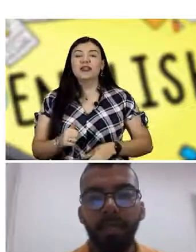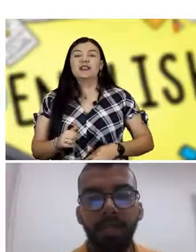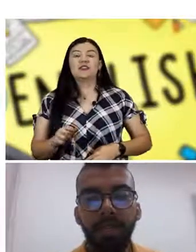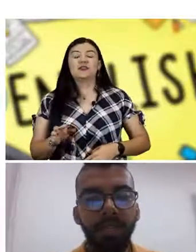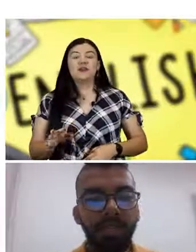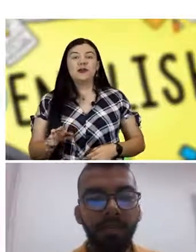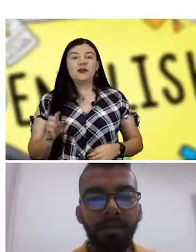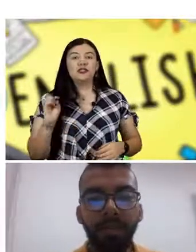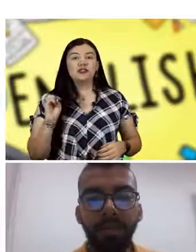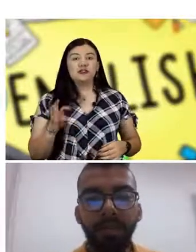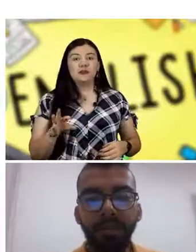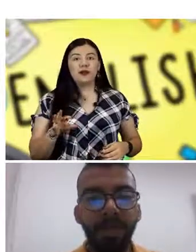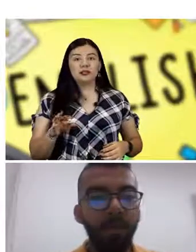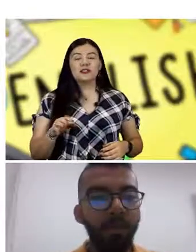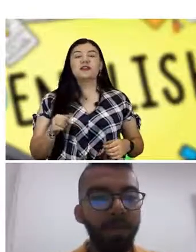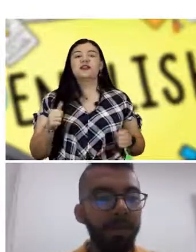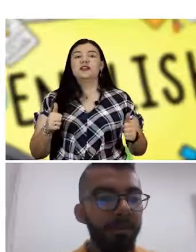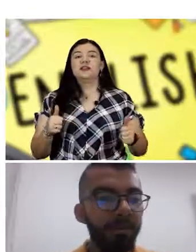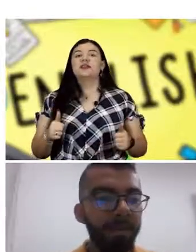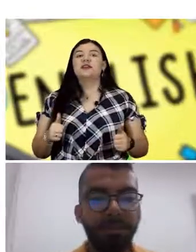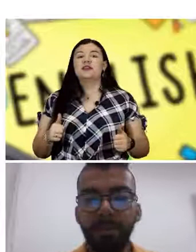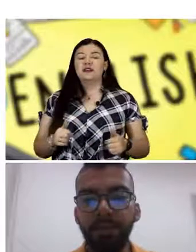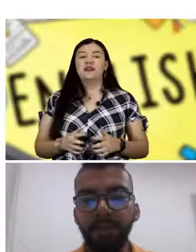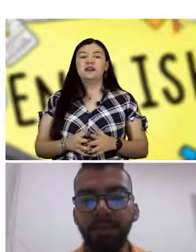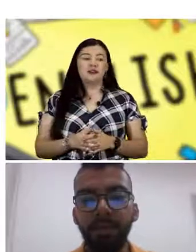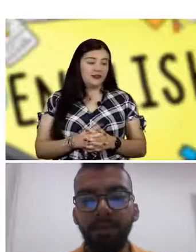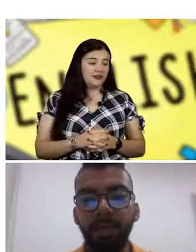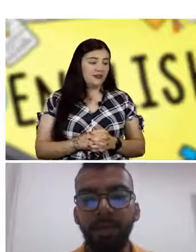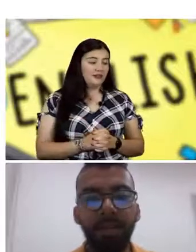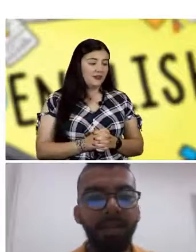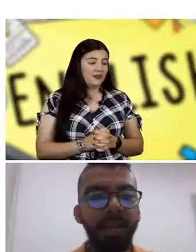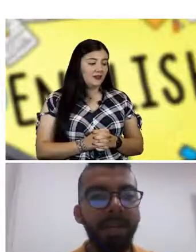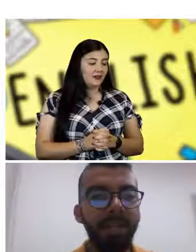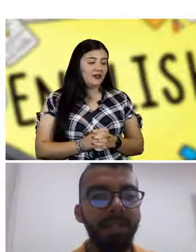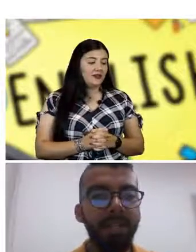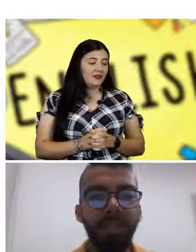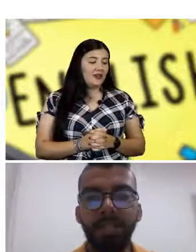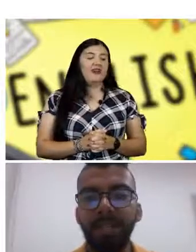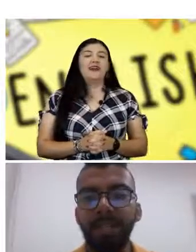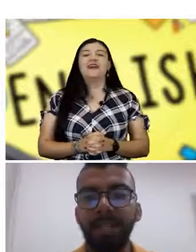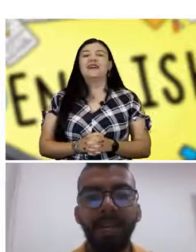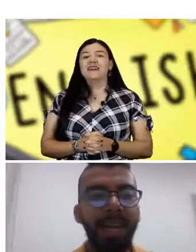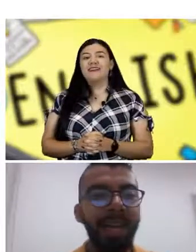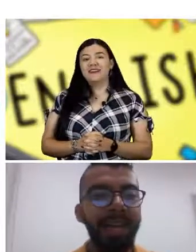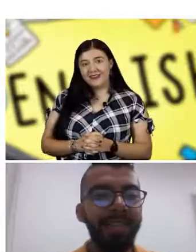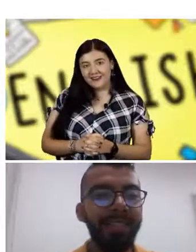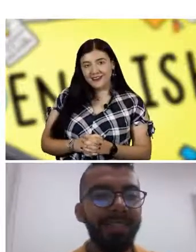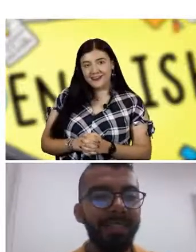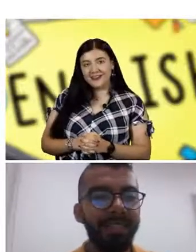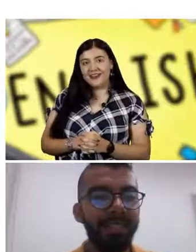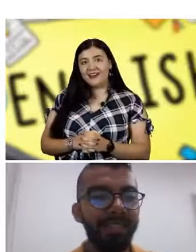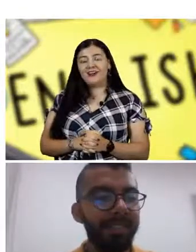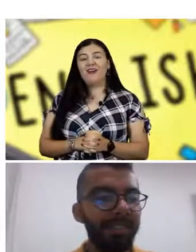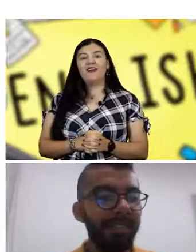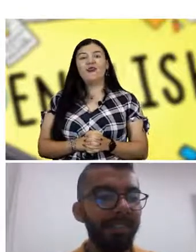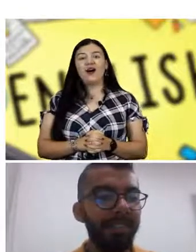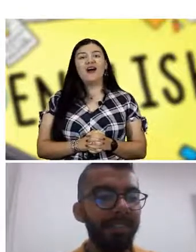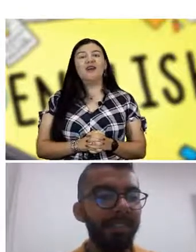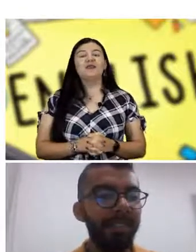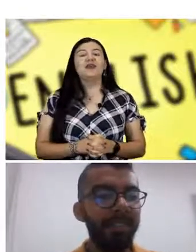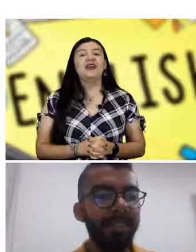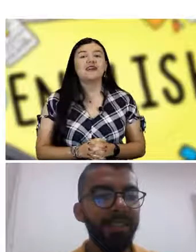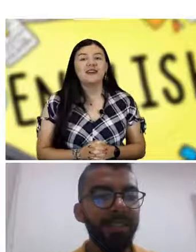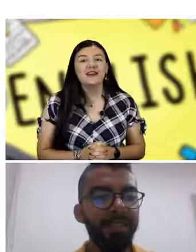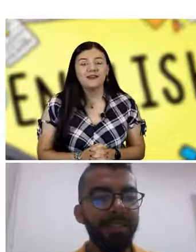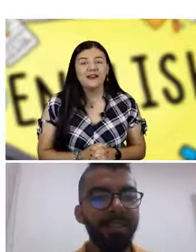ready? So, remember, I showed the part. And we have the first answer by Jimena. She said hand. Oh,